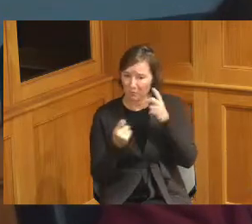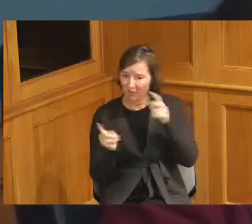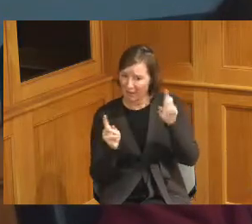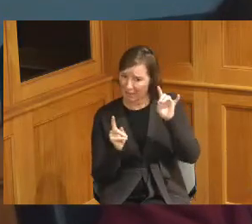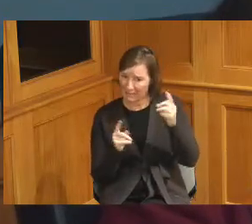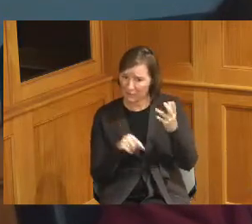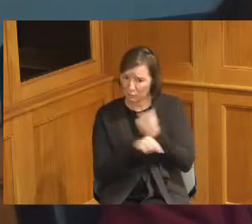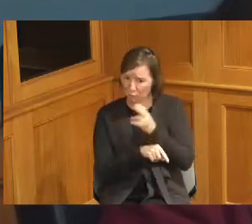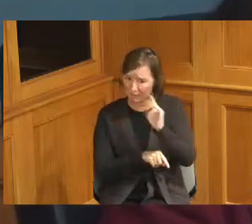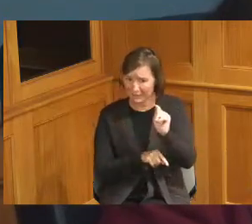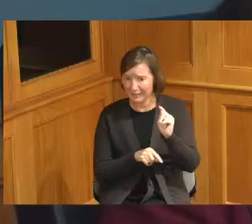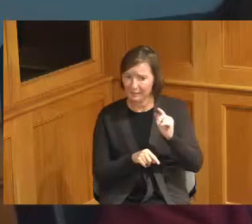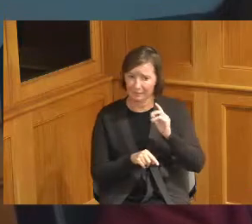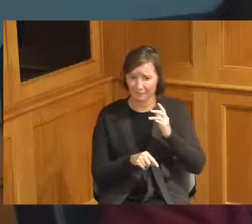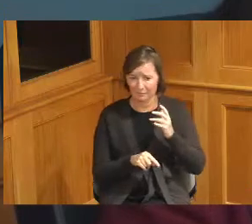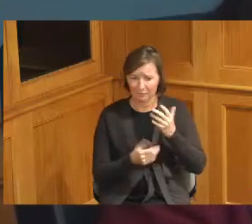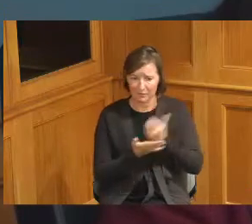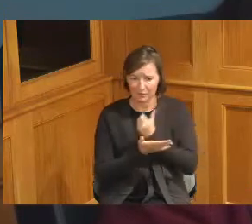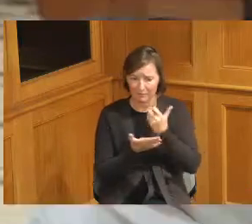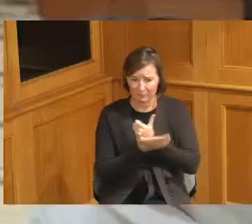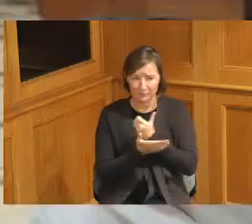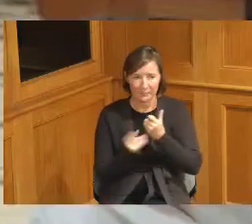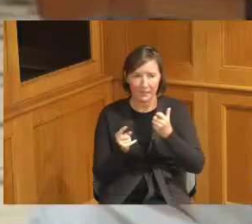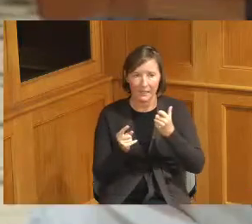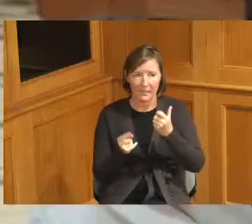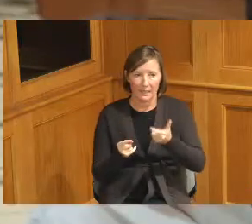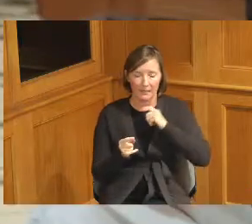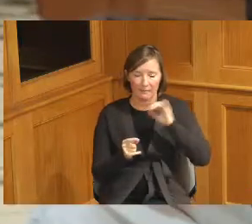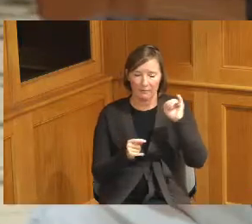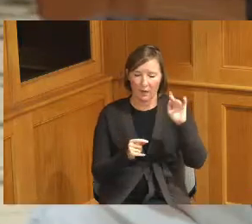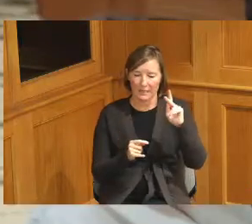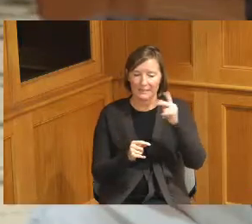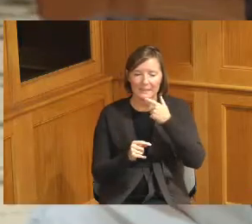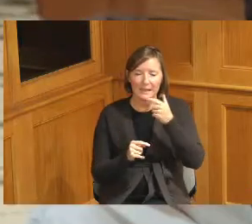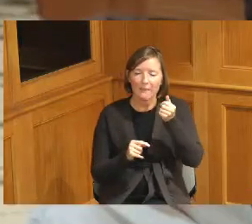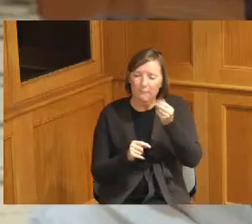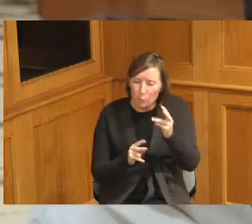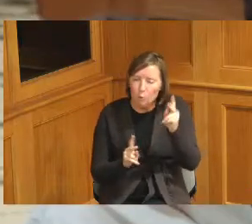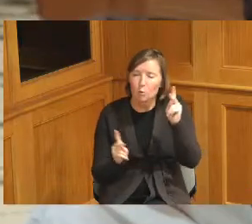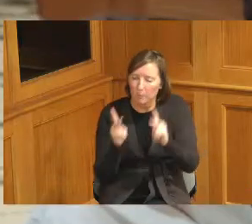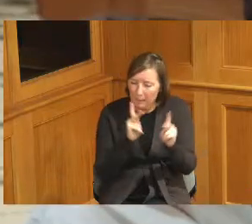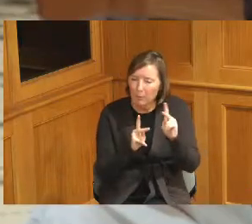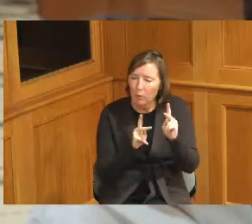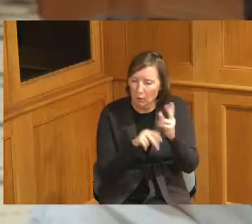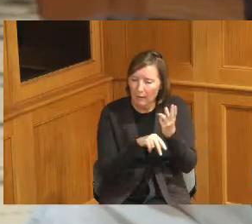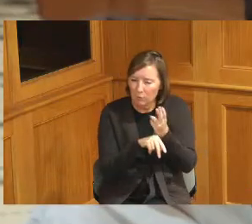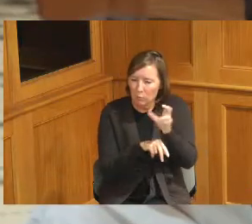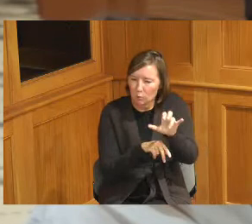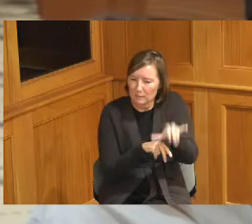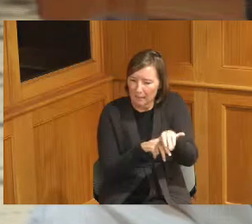or? I'm aware of a few instances where people have used that particular kind of leave.